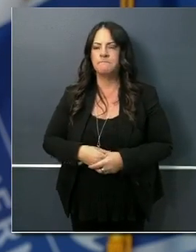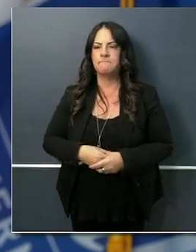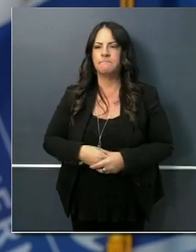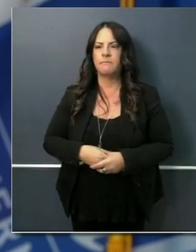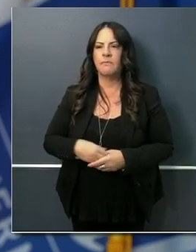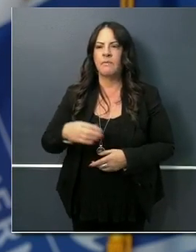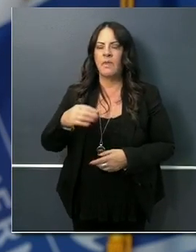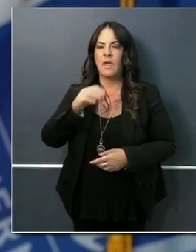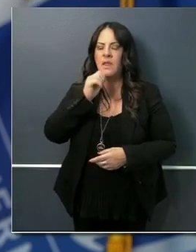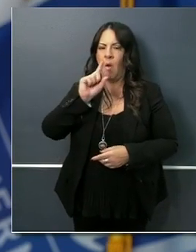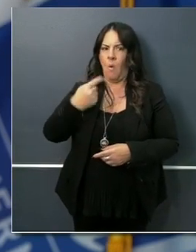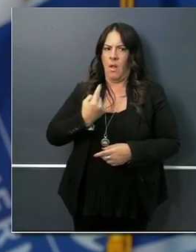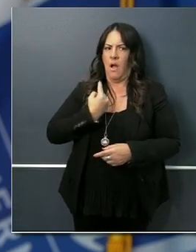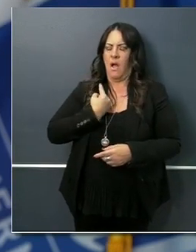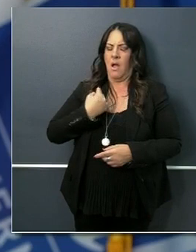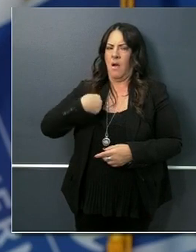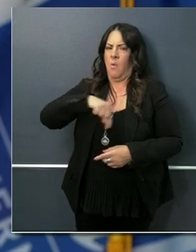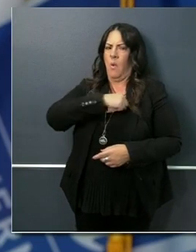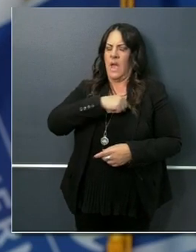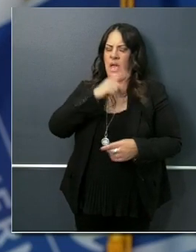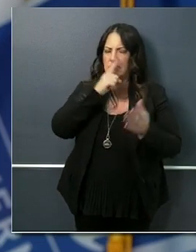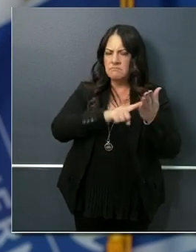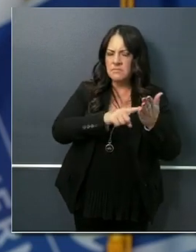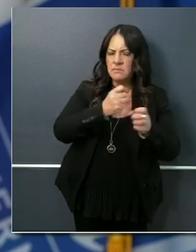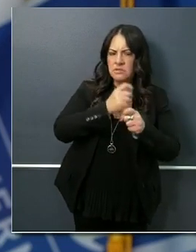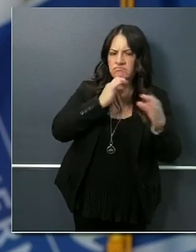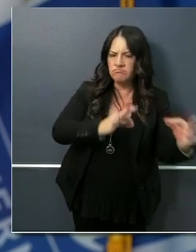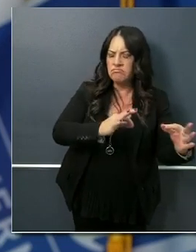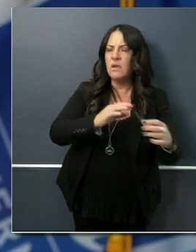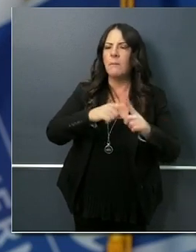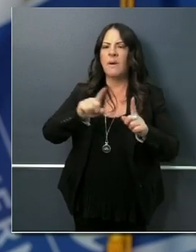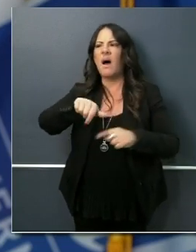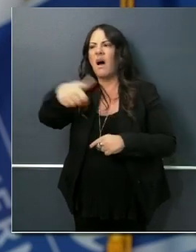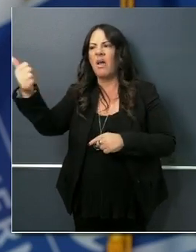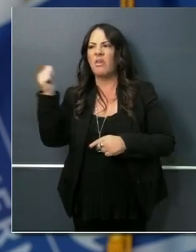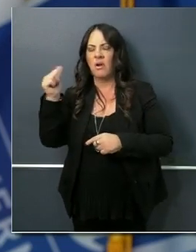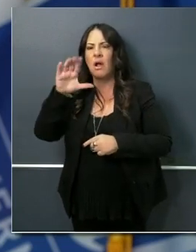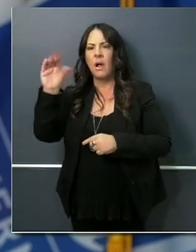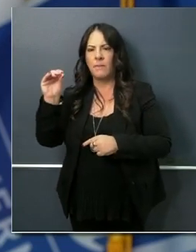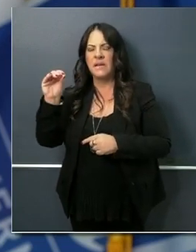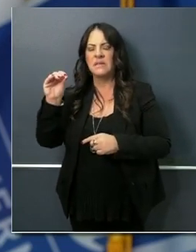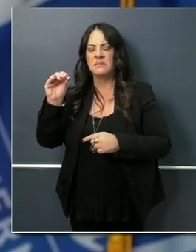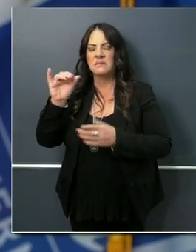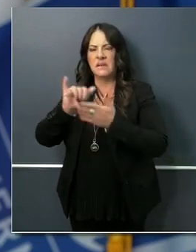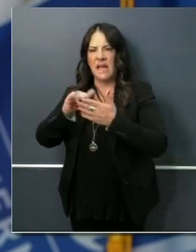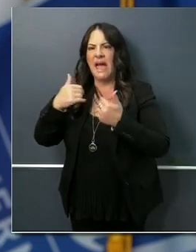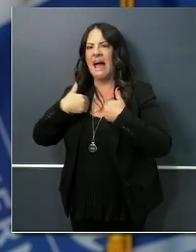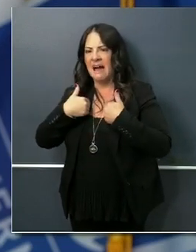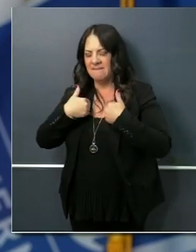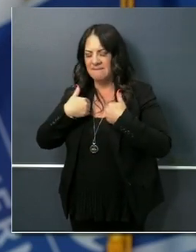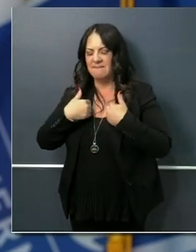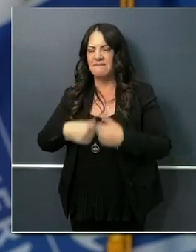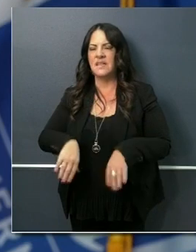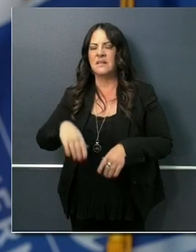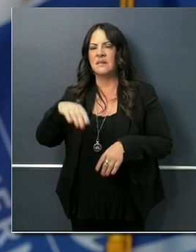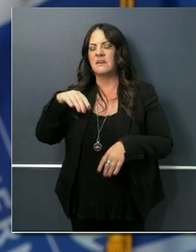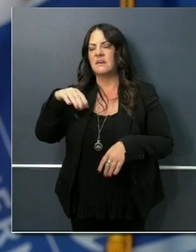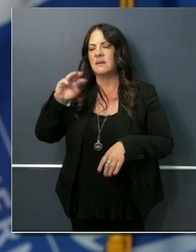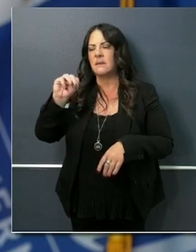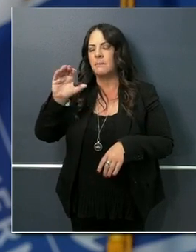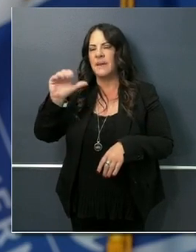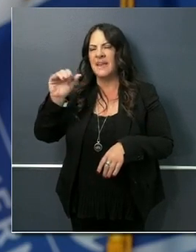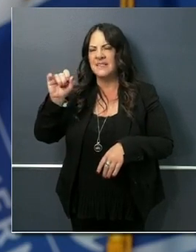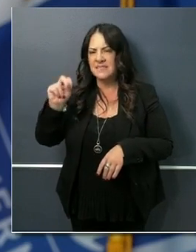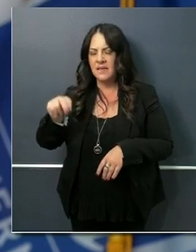only by us, but has been done by companies that the governors had mentioned, McKesson's, the Cardinals,